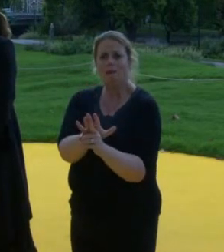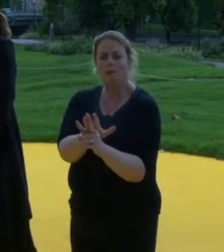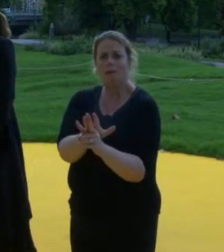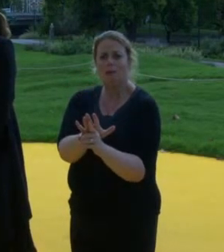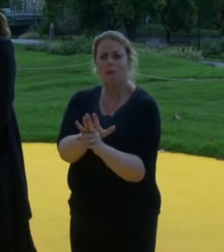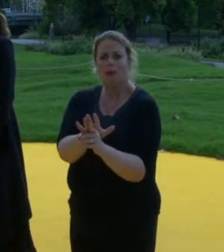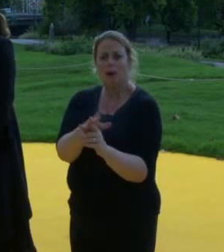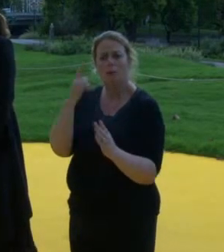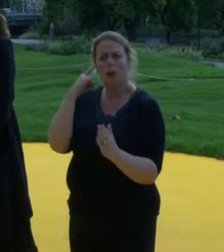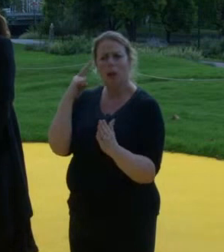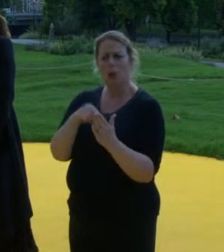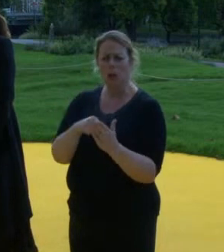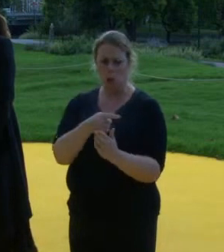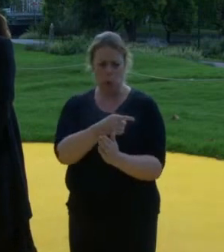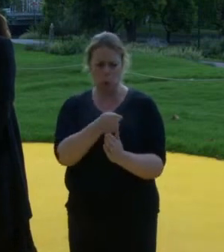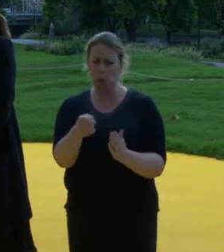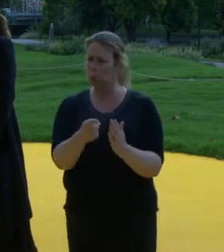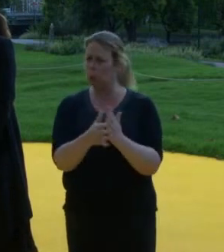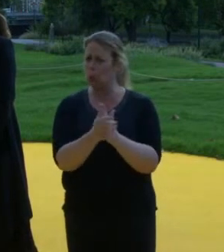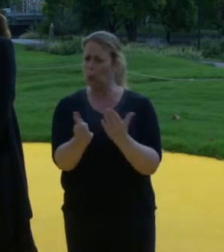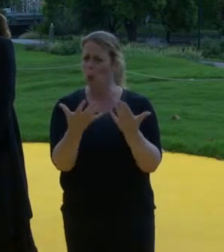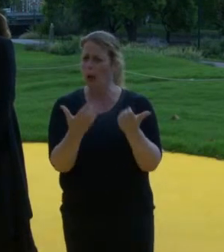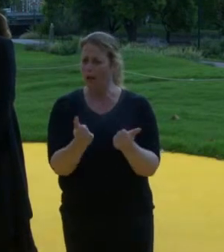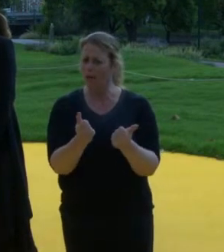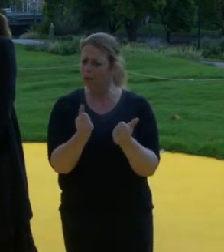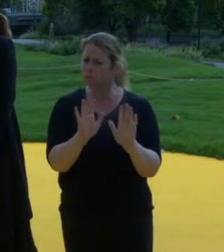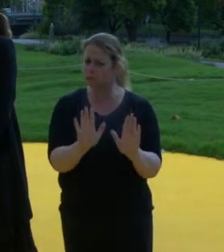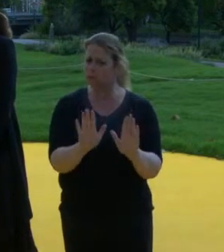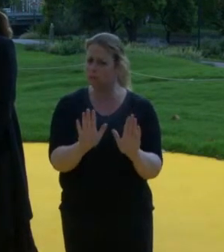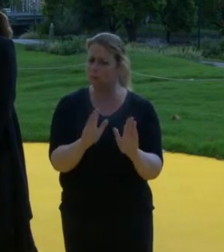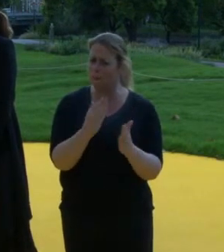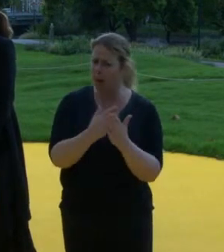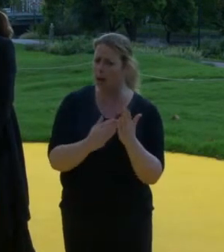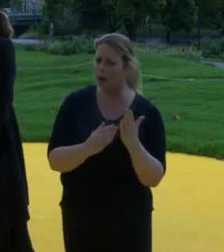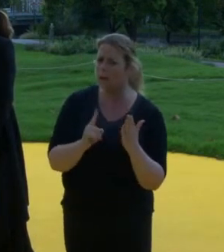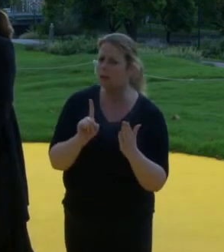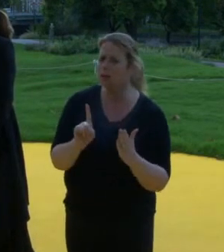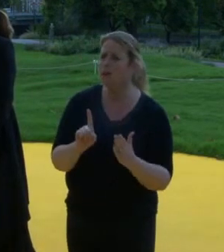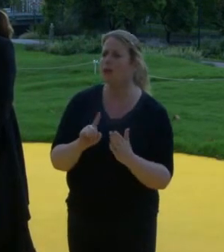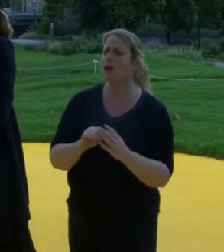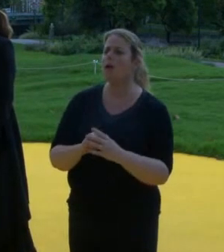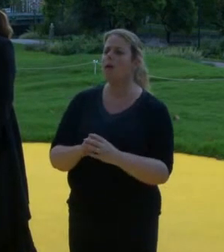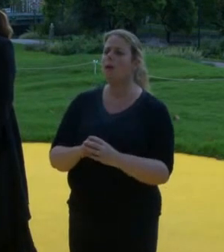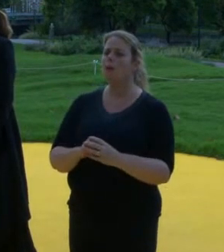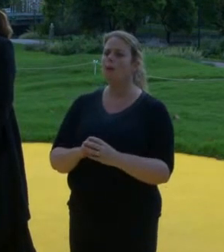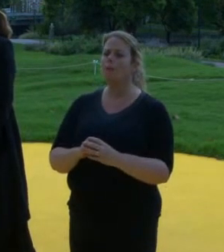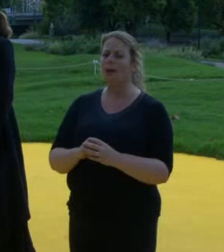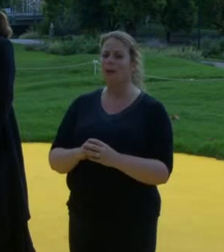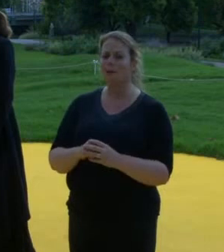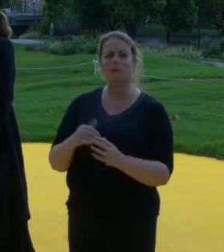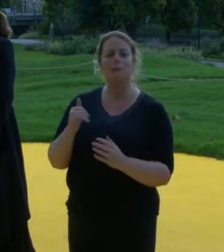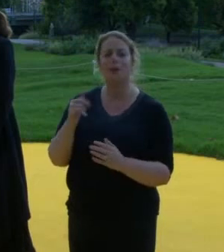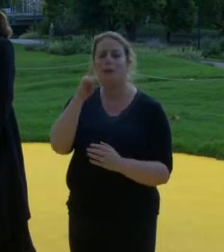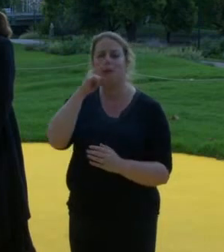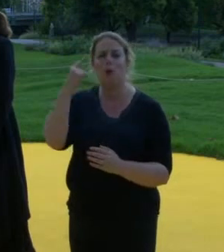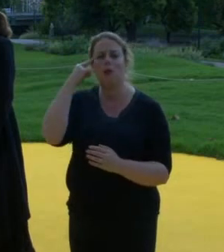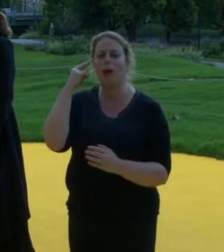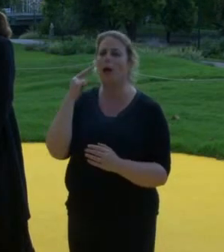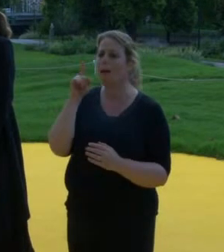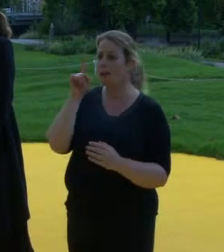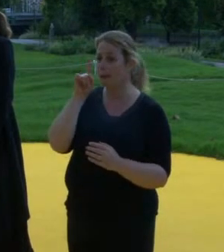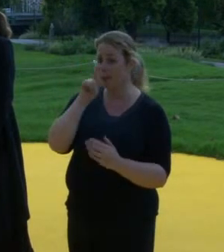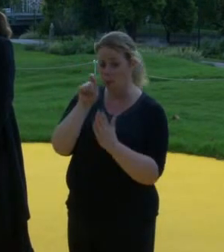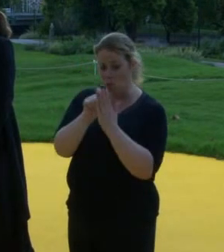only part of the equation, and contrary to the enduring romantic image of a lone writer hunched over a keyboard, literature isn't